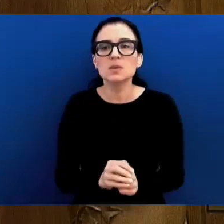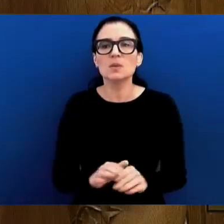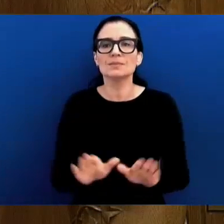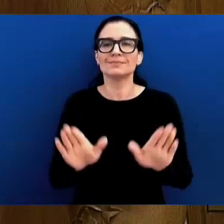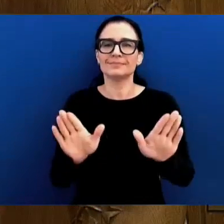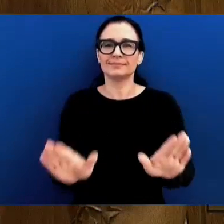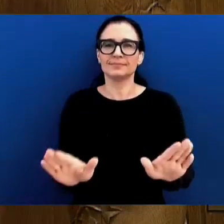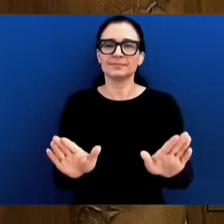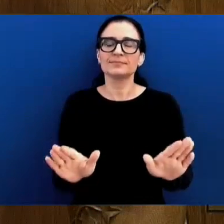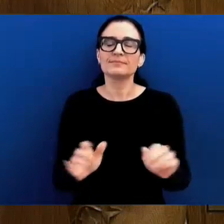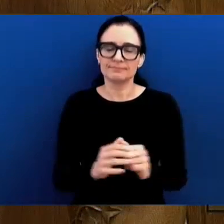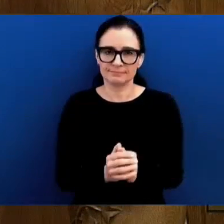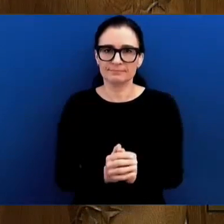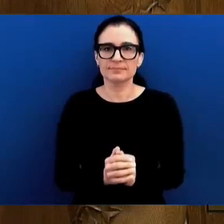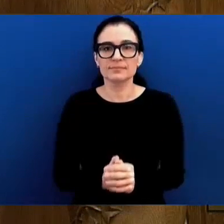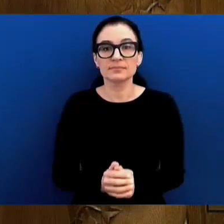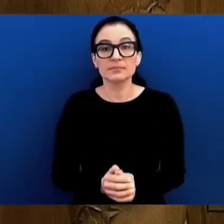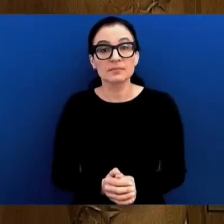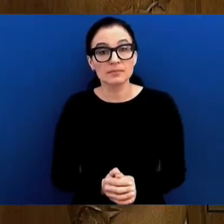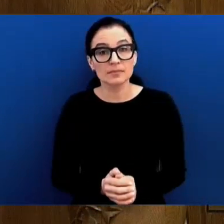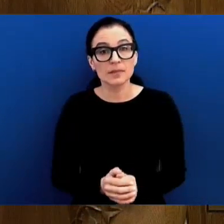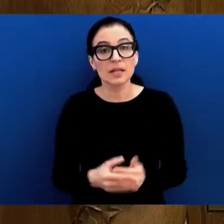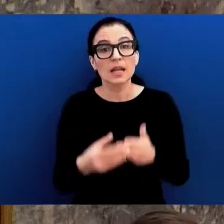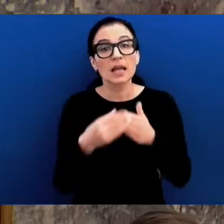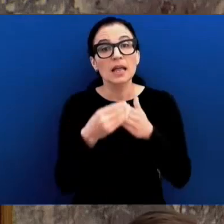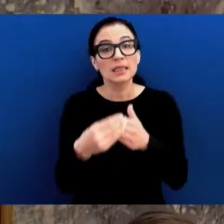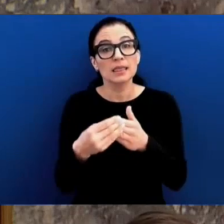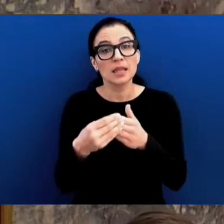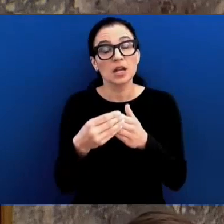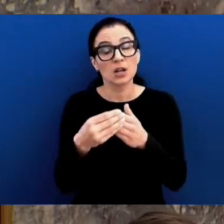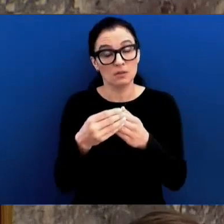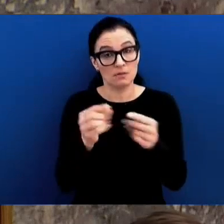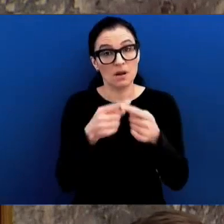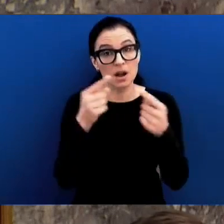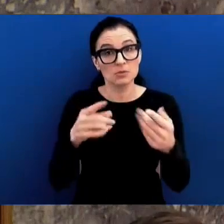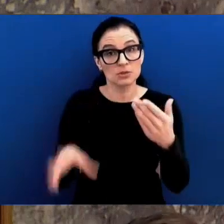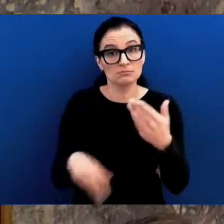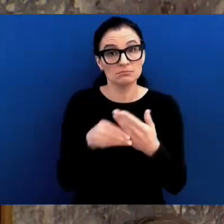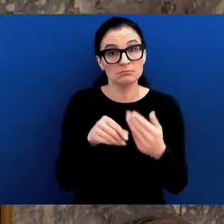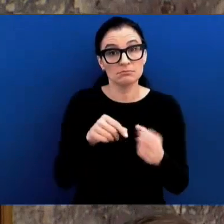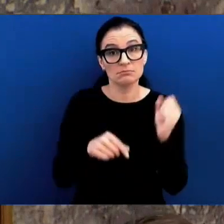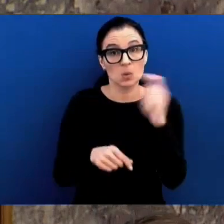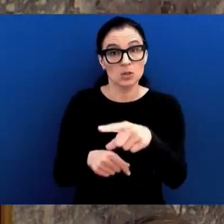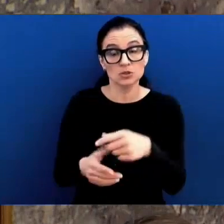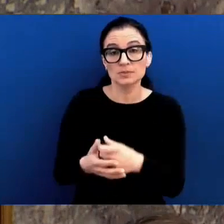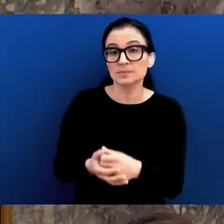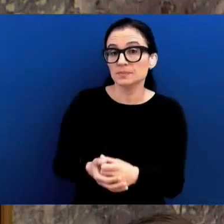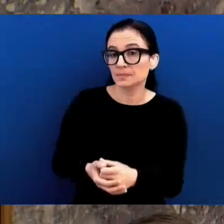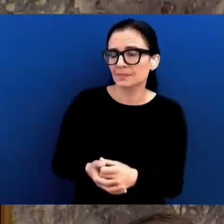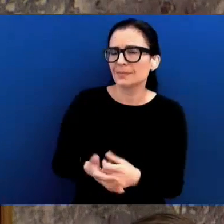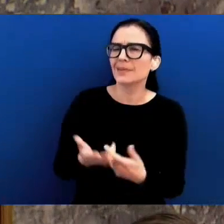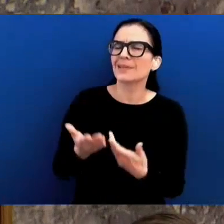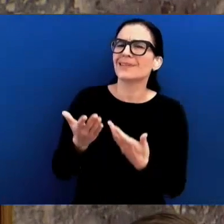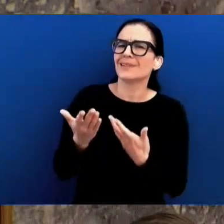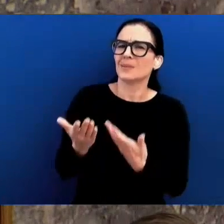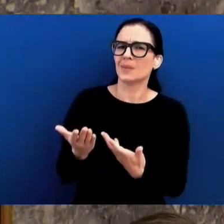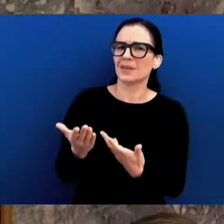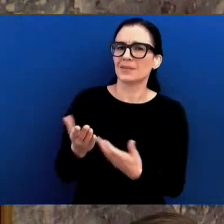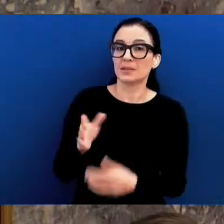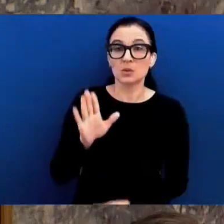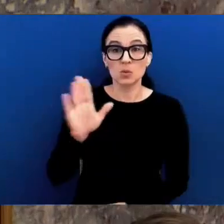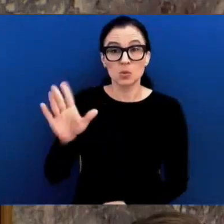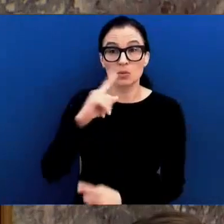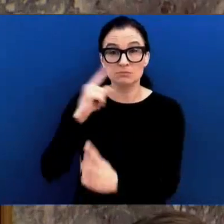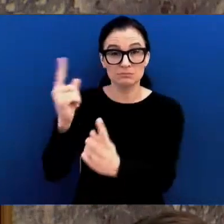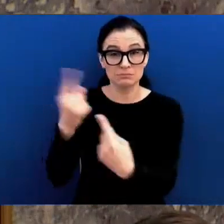Leader of the Official Opposition, supplemental. Well, Mr. Speaker, that answer just symbolizes how totally out of touch this minister